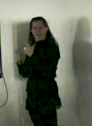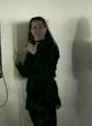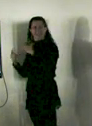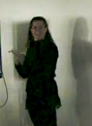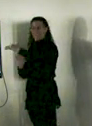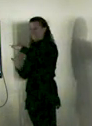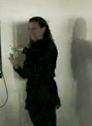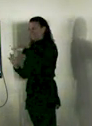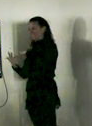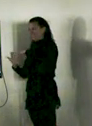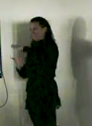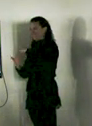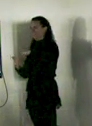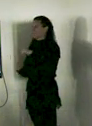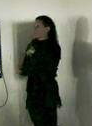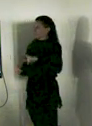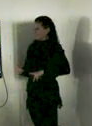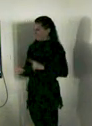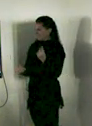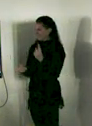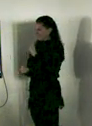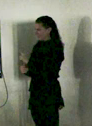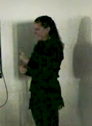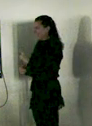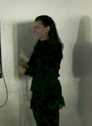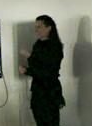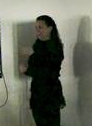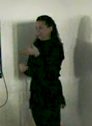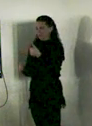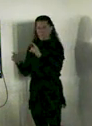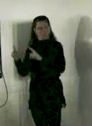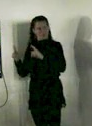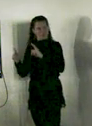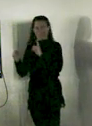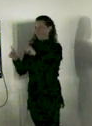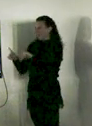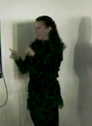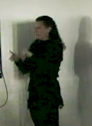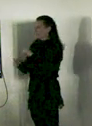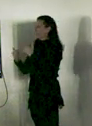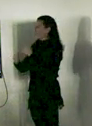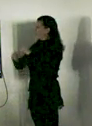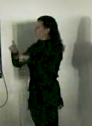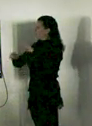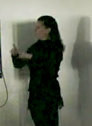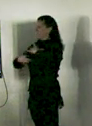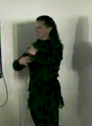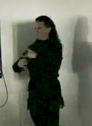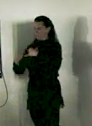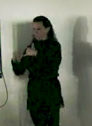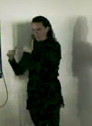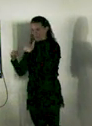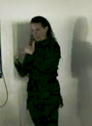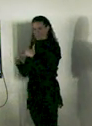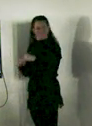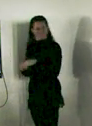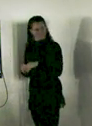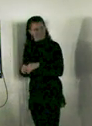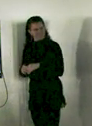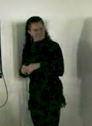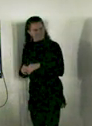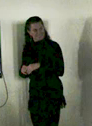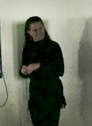people, Princess Zelda comes in, the Sandman, Dr. Kawashima. This is a diverse and interesting party. And